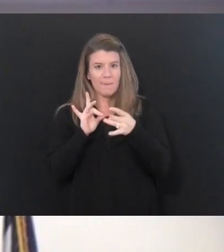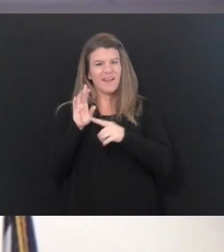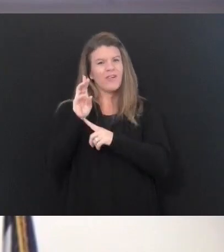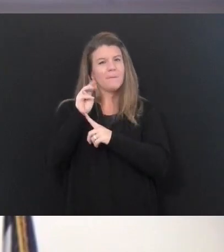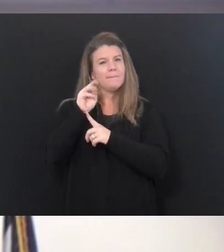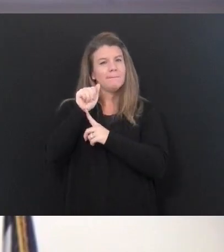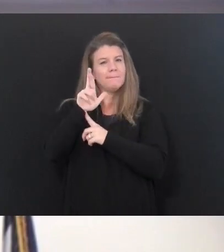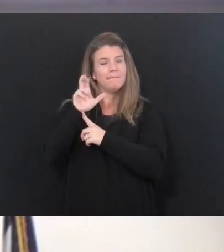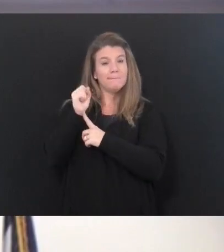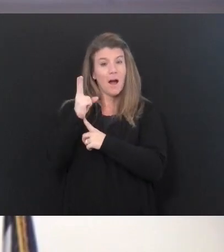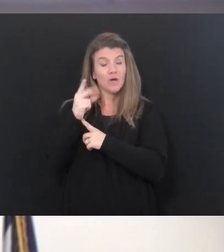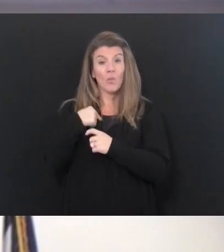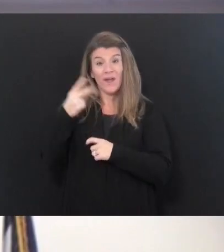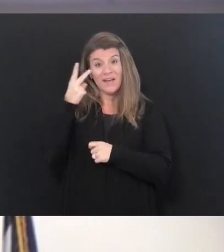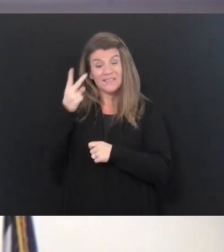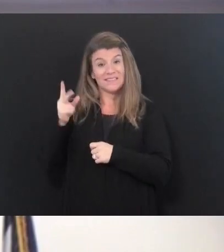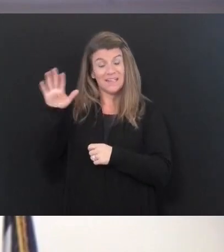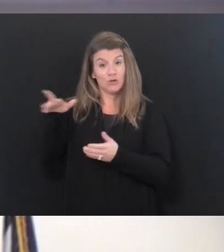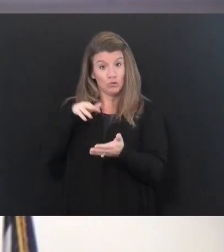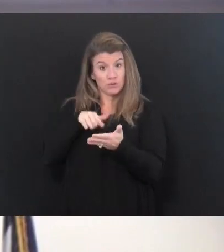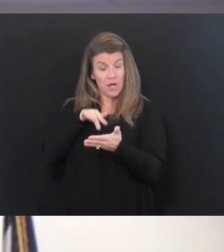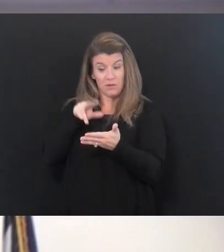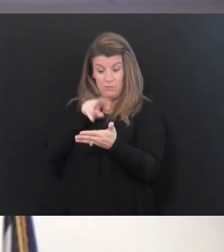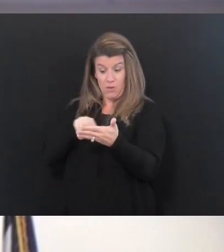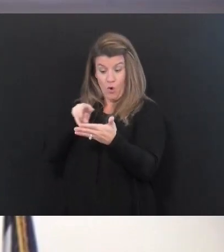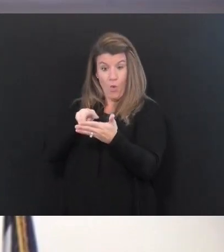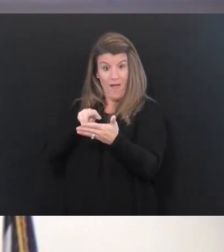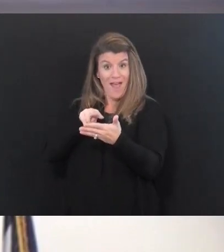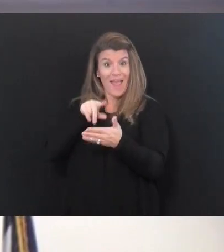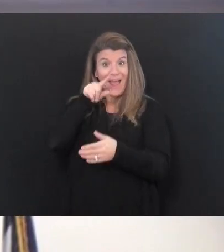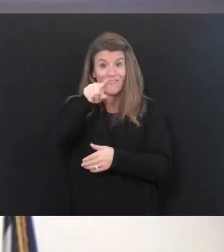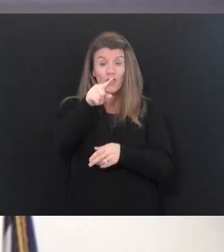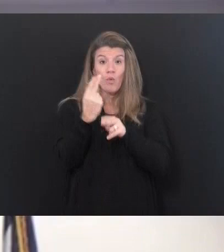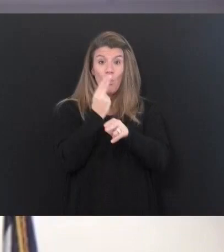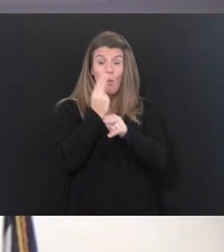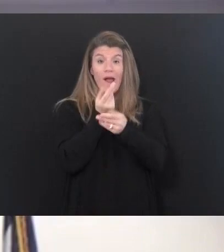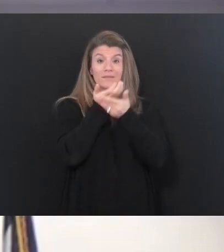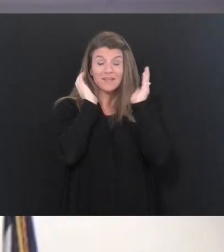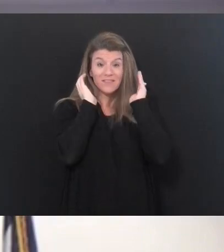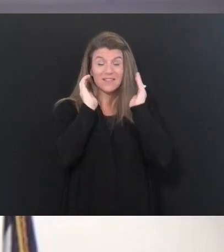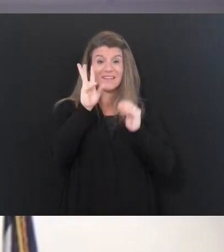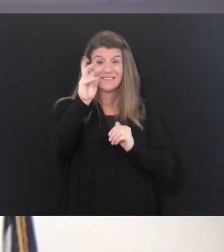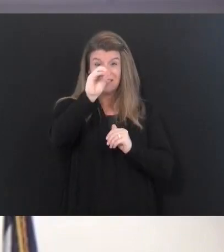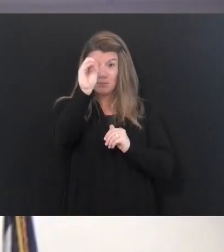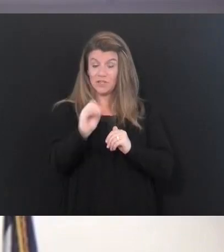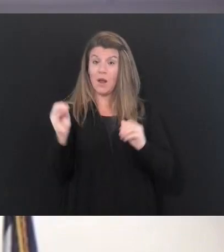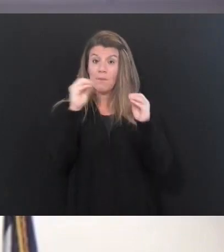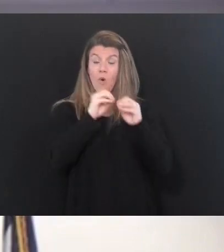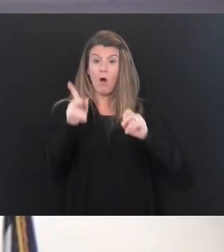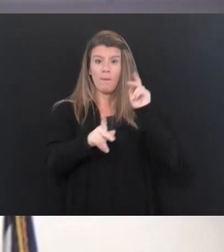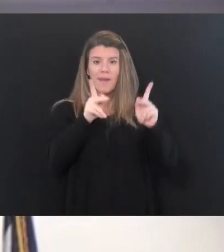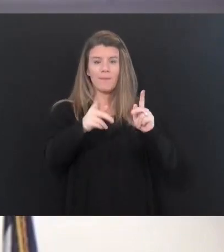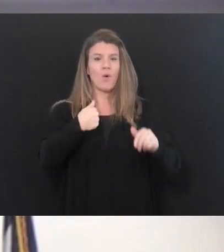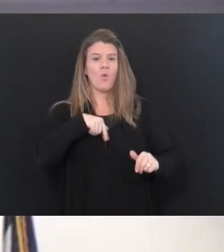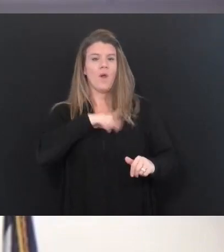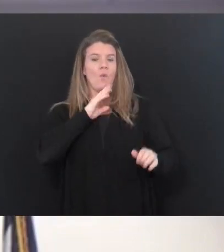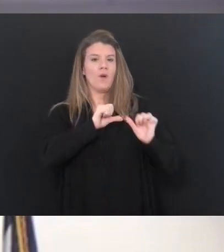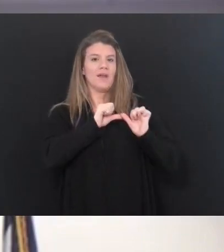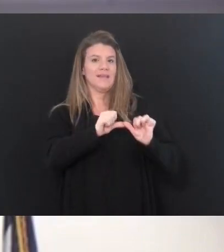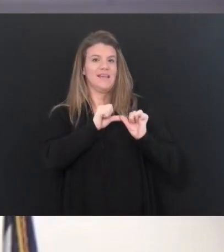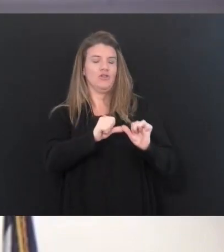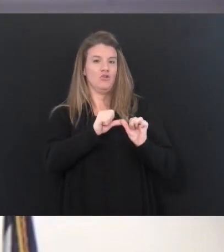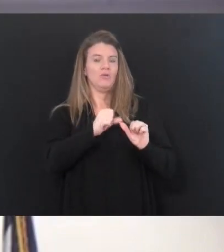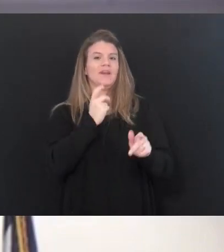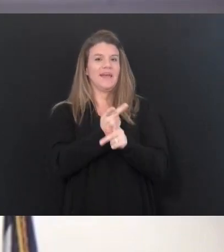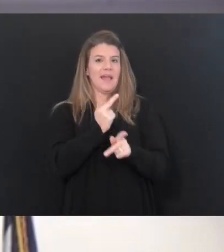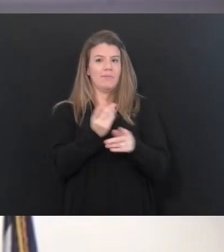studies, if more than 60% of the people will wear a 60% effective face covering, we continue to keep that